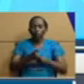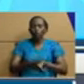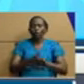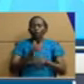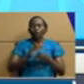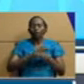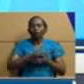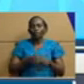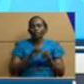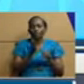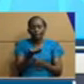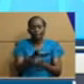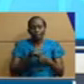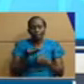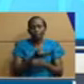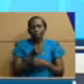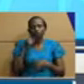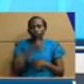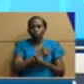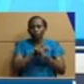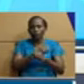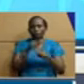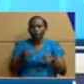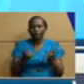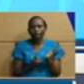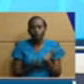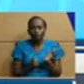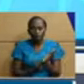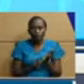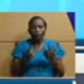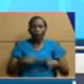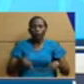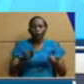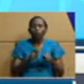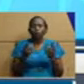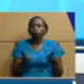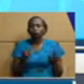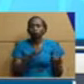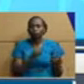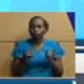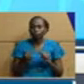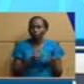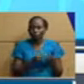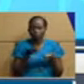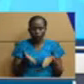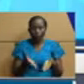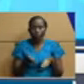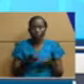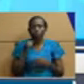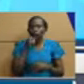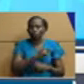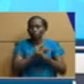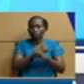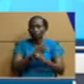COVID-19, Assessing Social Protection in Uganda, where we shall be taking stock of the existing social